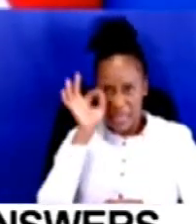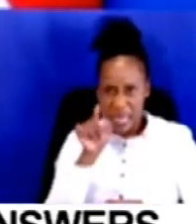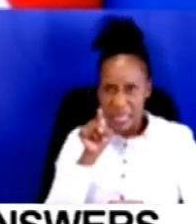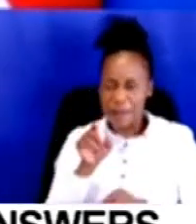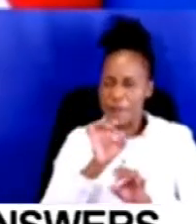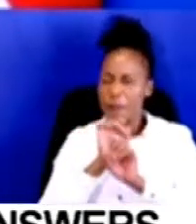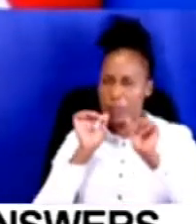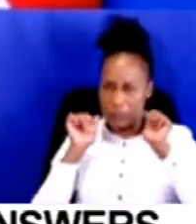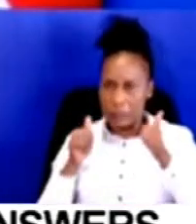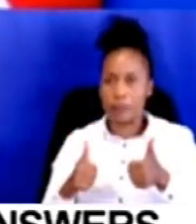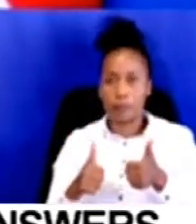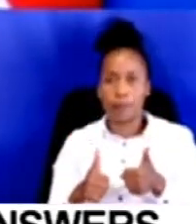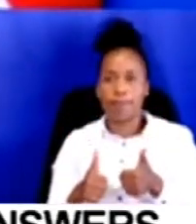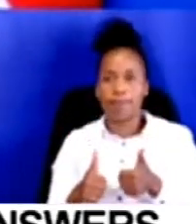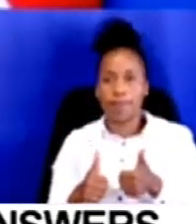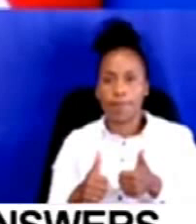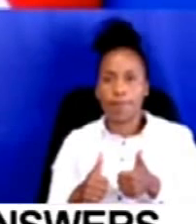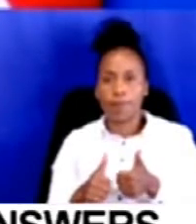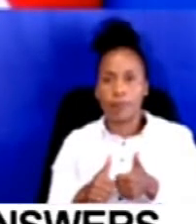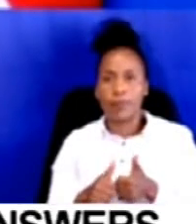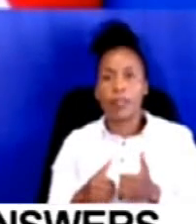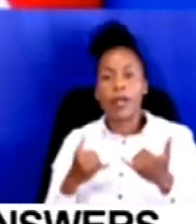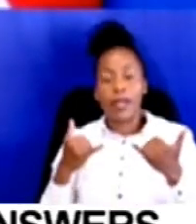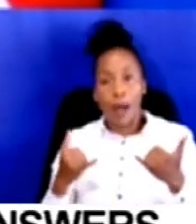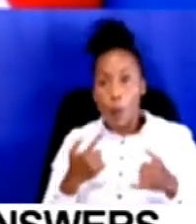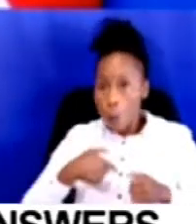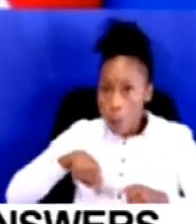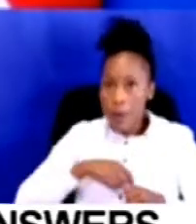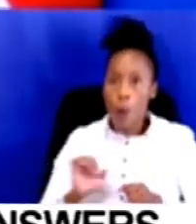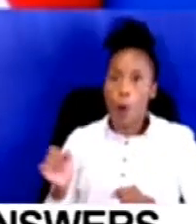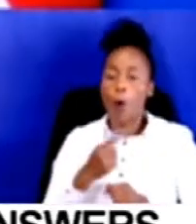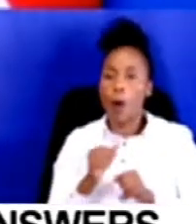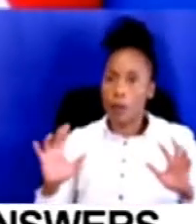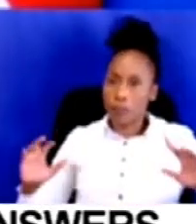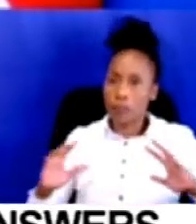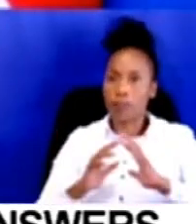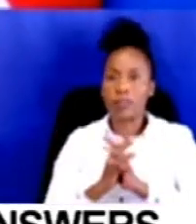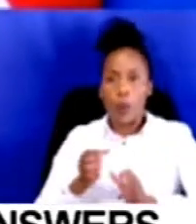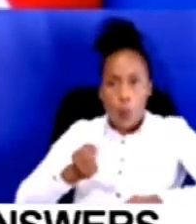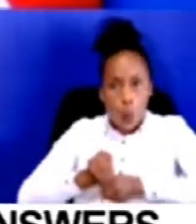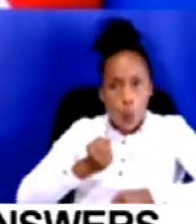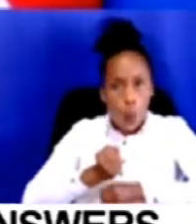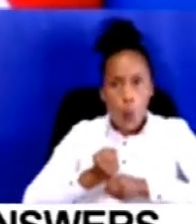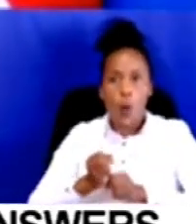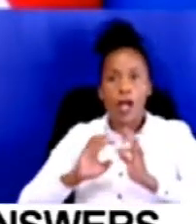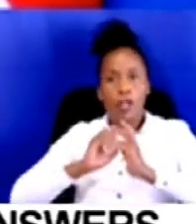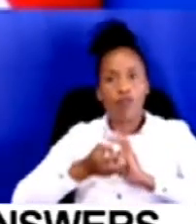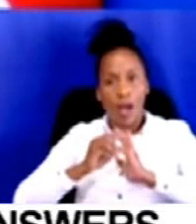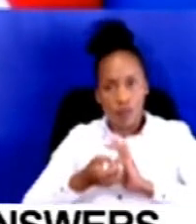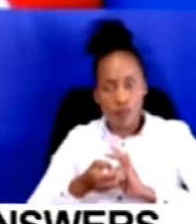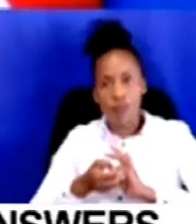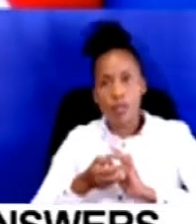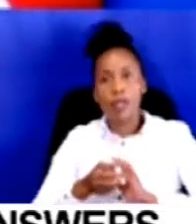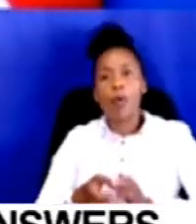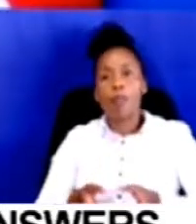Now, it will take a collective effort to get the economy back on track.